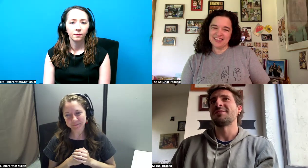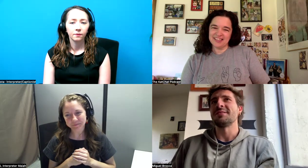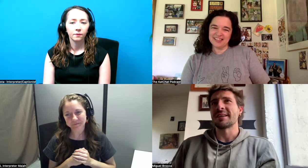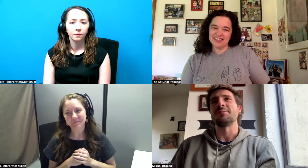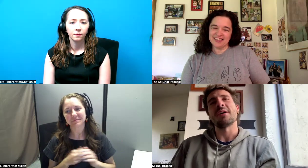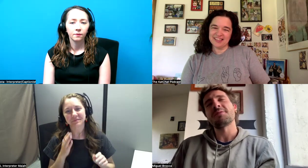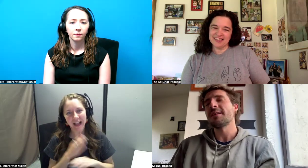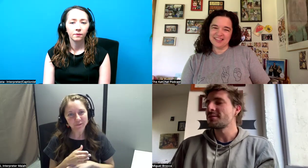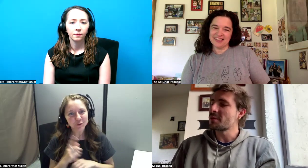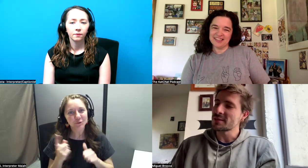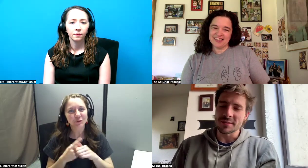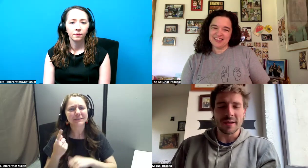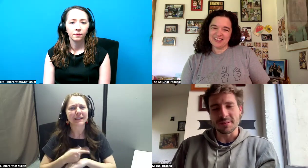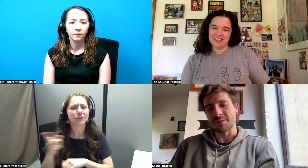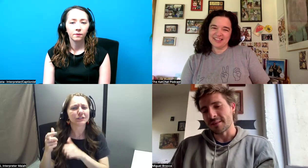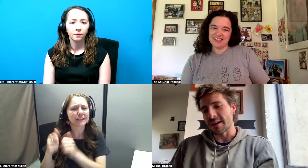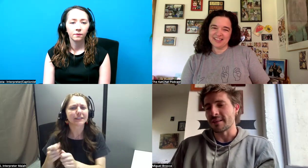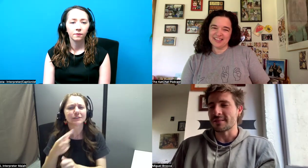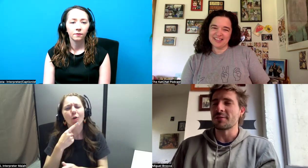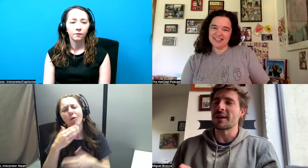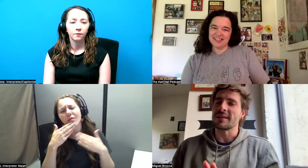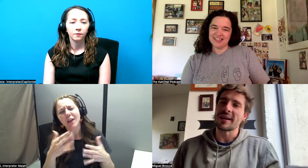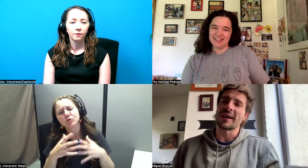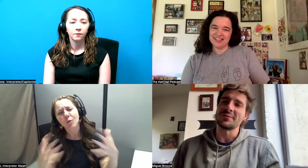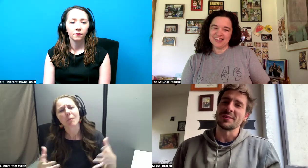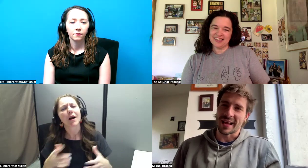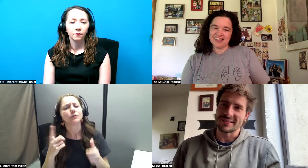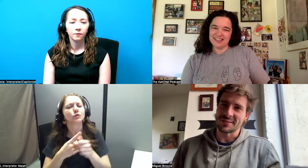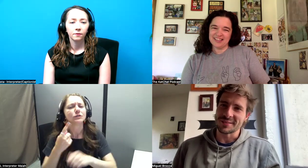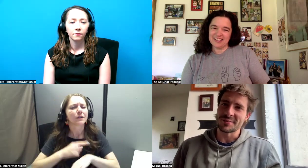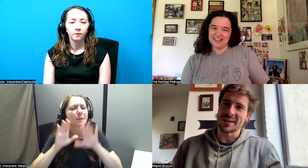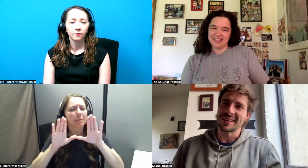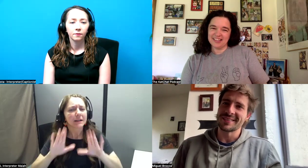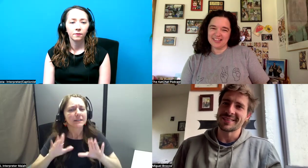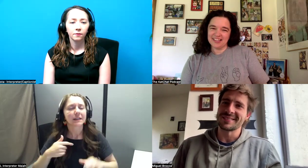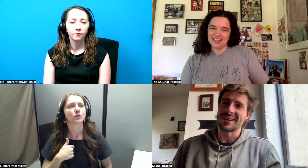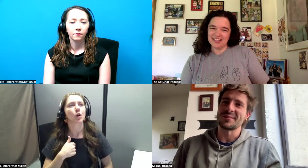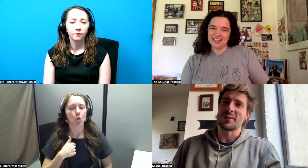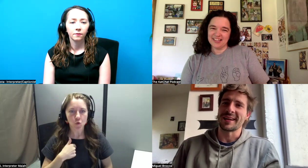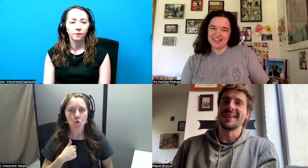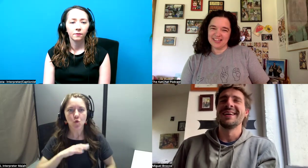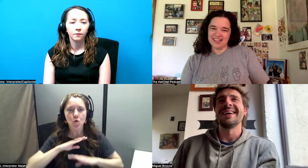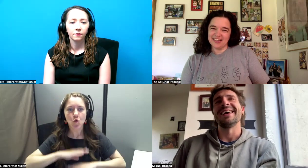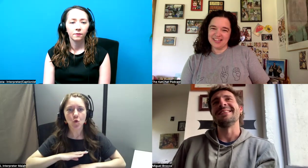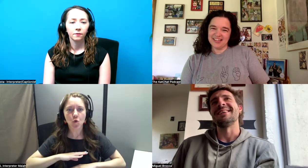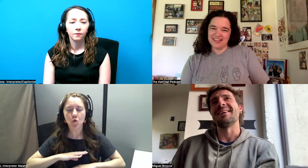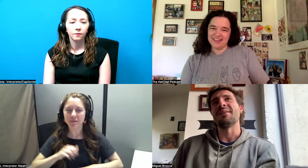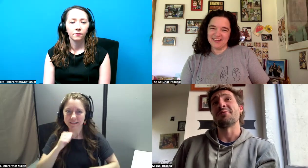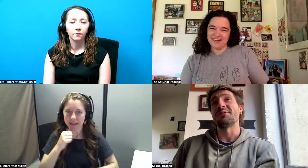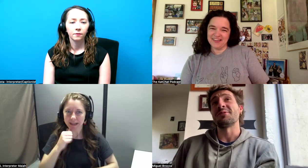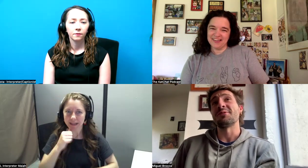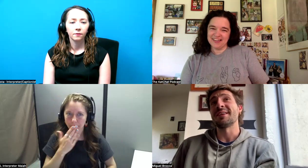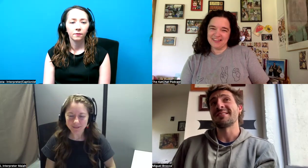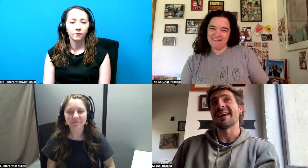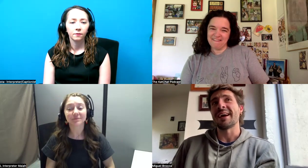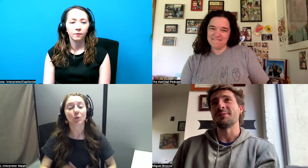after that, she texted me, "Oh, thank you so much for the day. It was a great day." And they say, "Okay, I could relax." You know, I said, "Okay, this is not so bad." And the